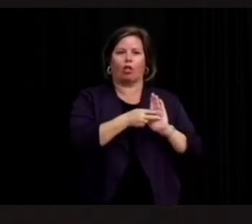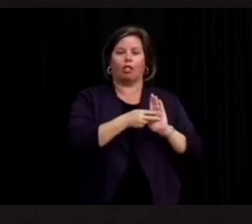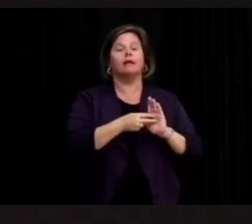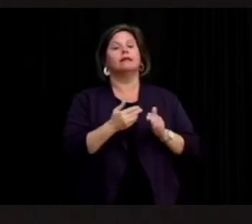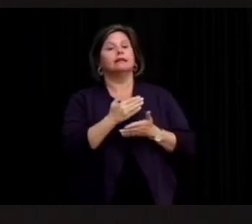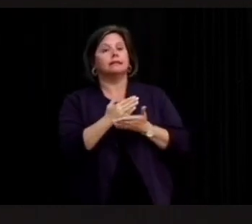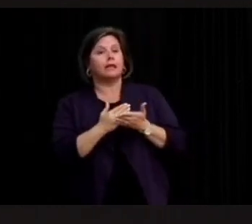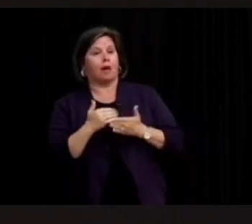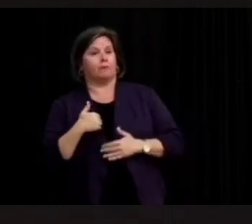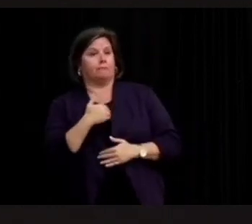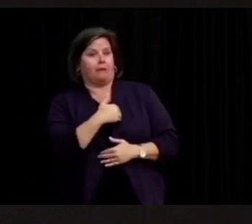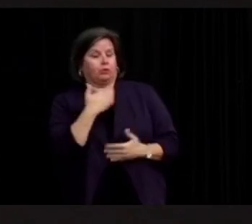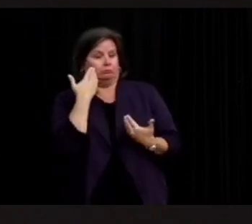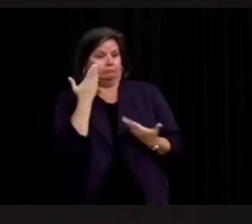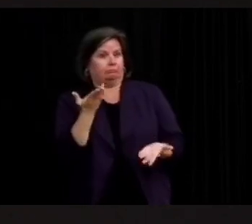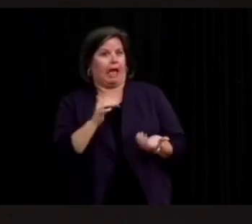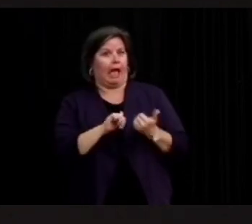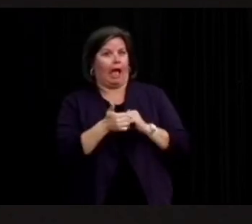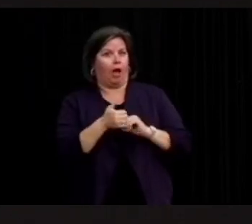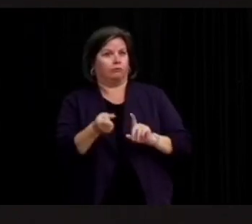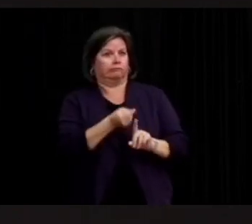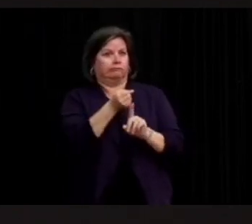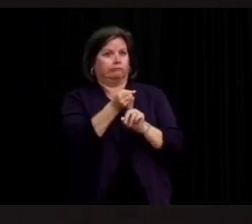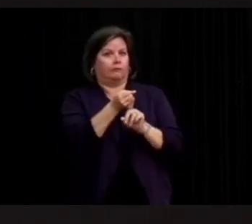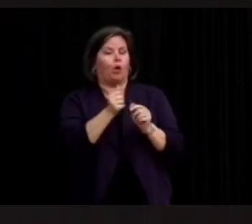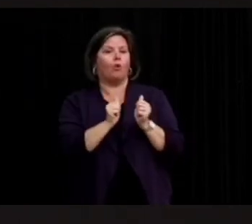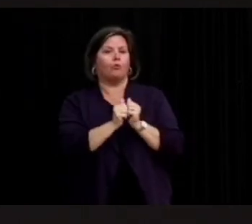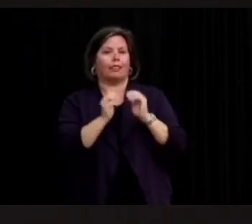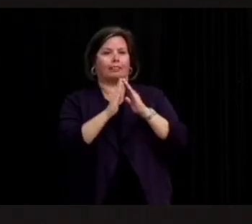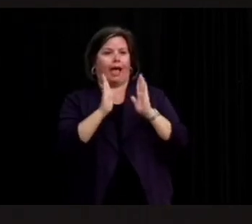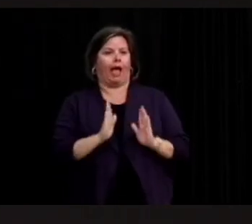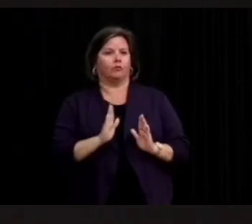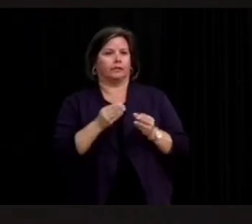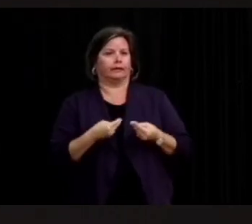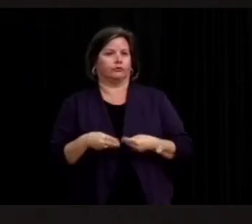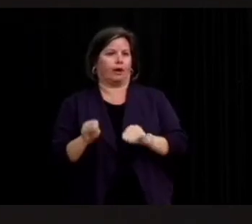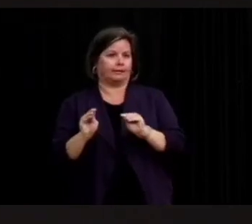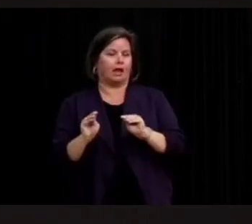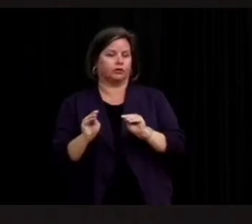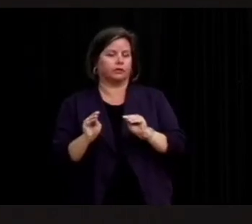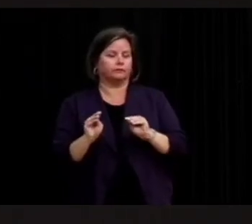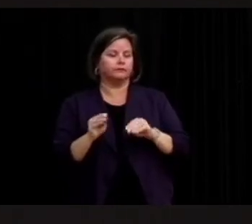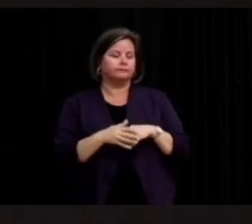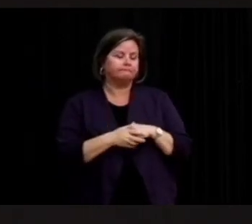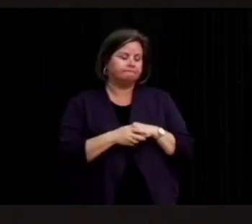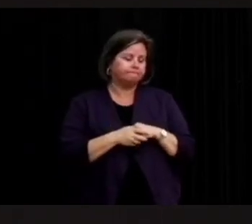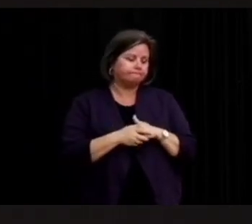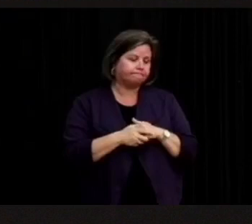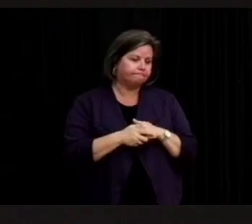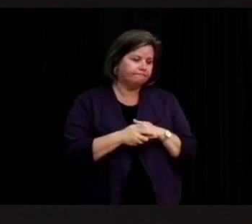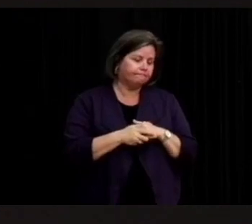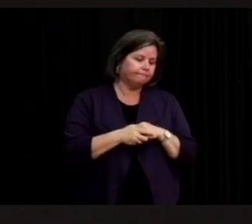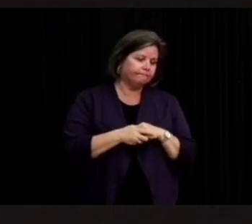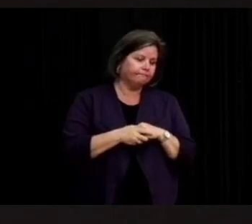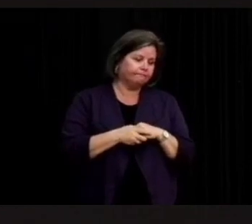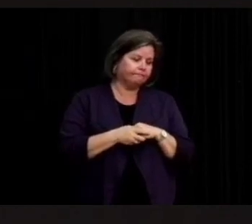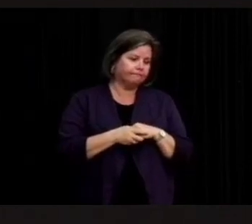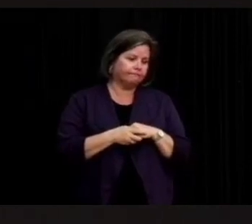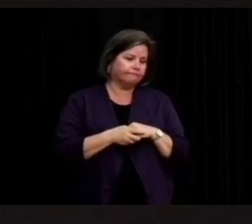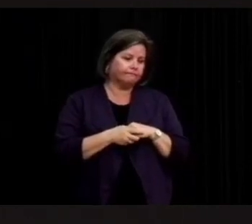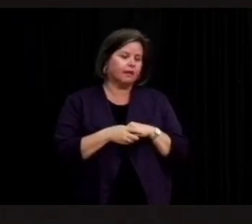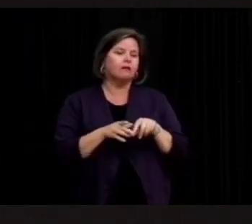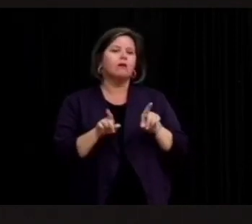how bias plays out in a housing transaction, I think, is really critical. And we also,